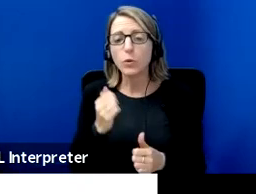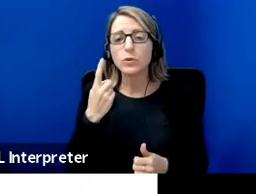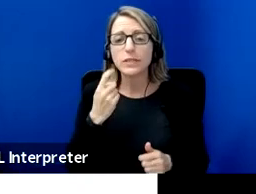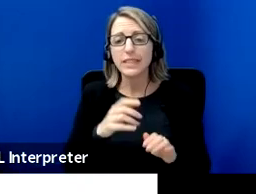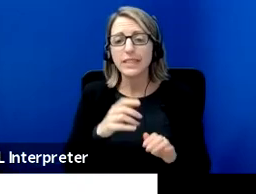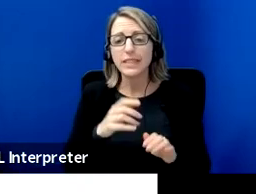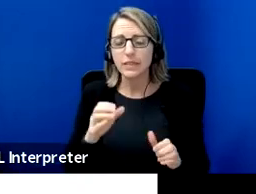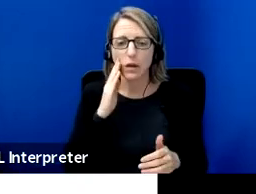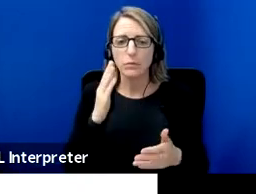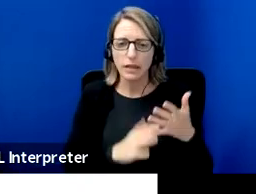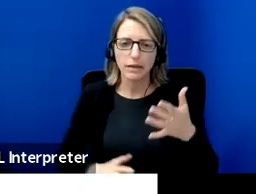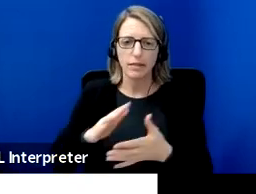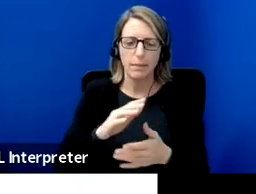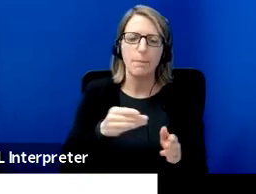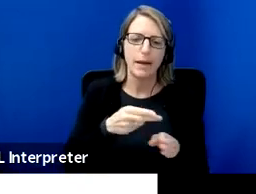see.